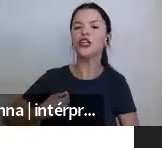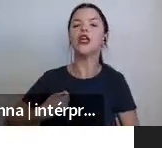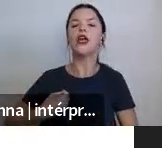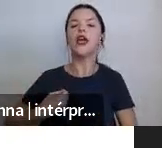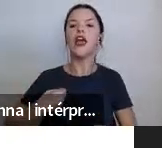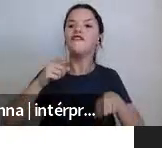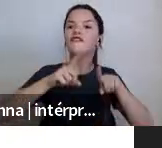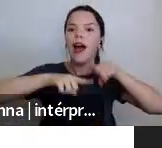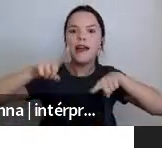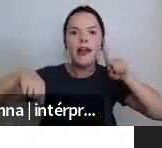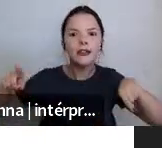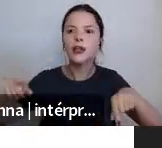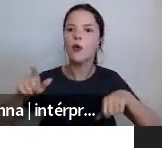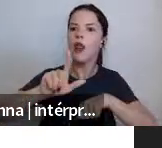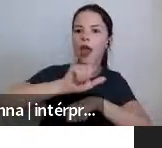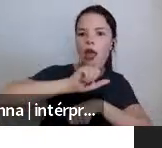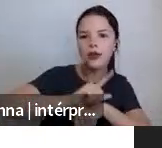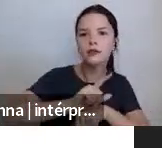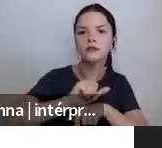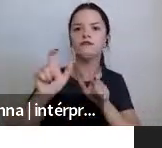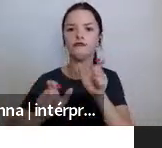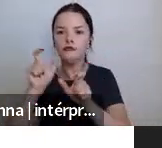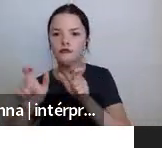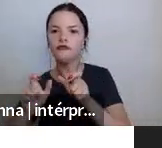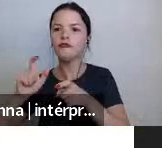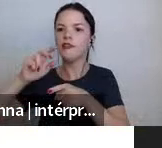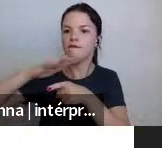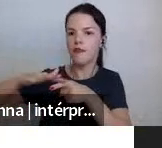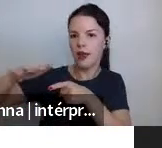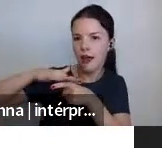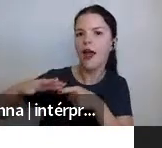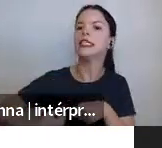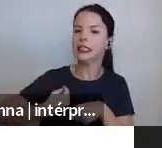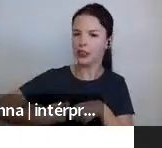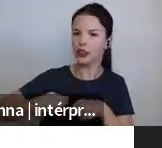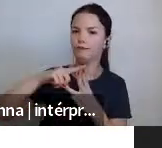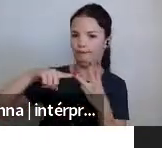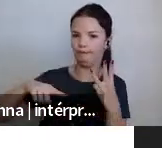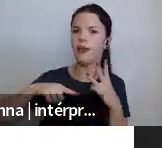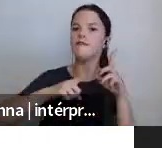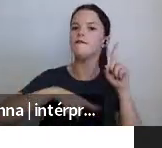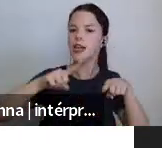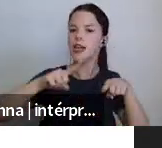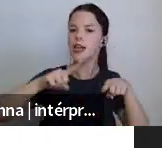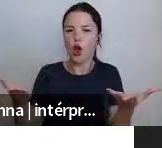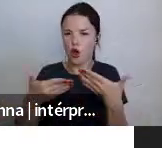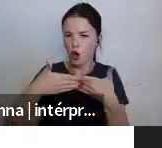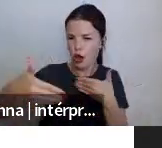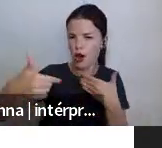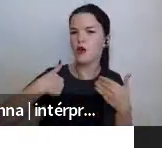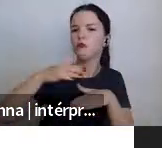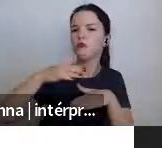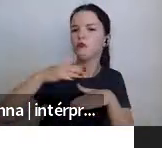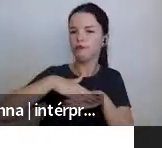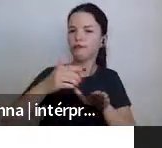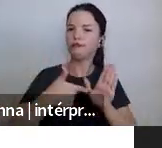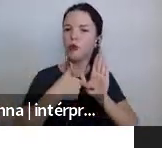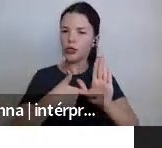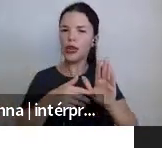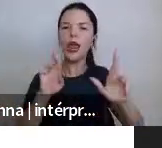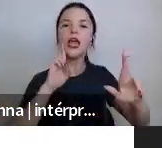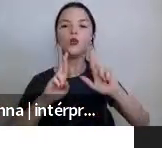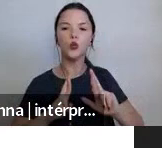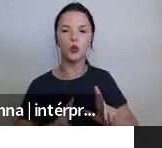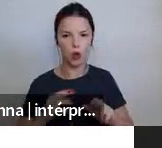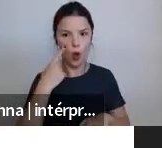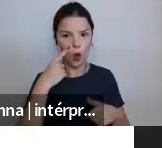our data. So I will show our results in terms of those three topics.